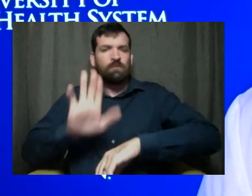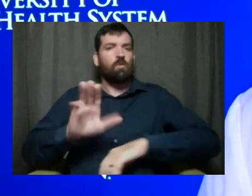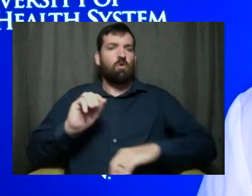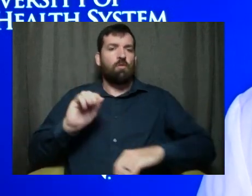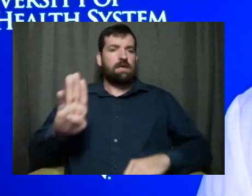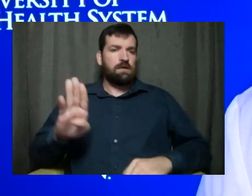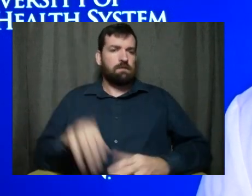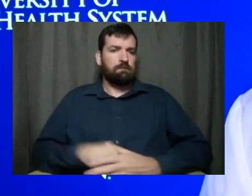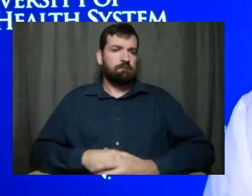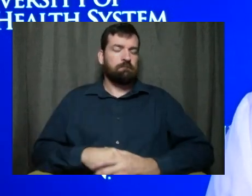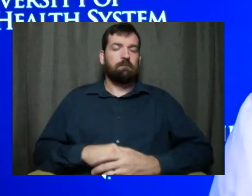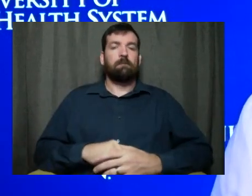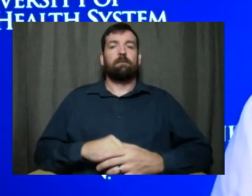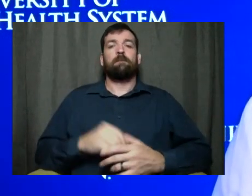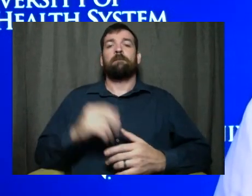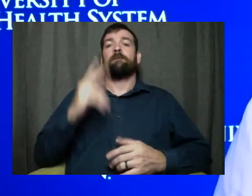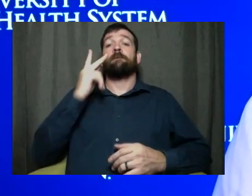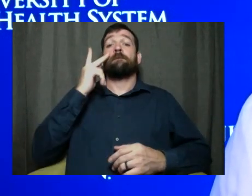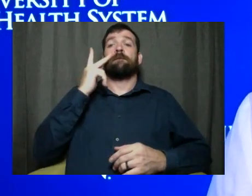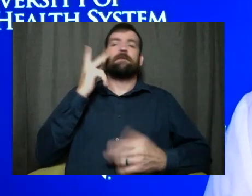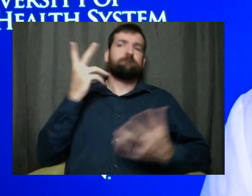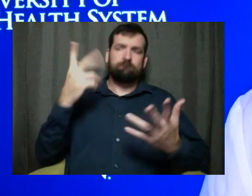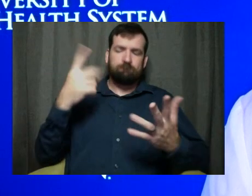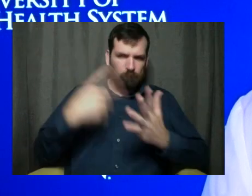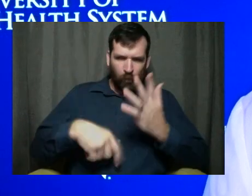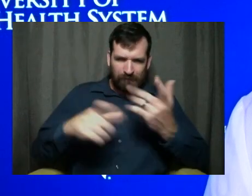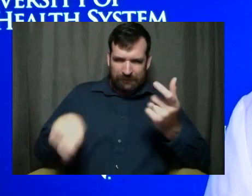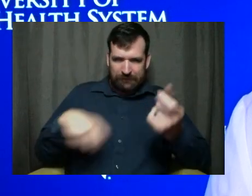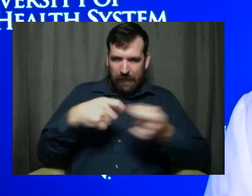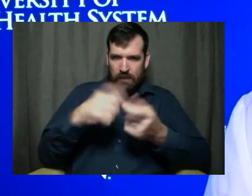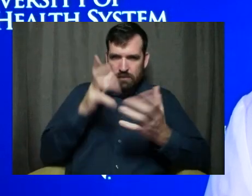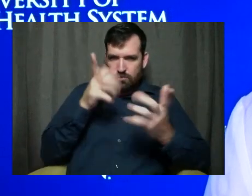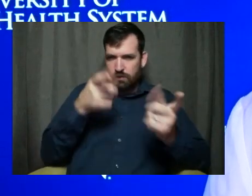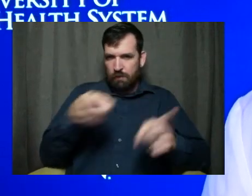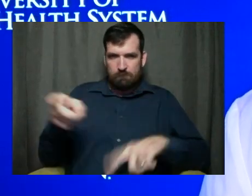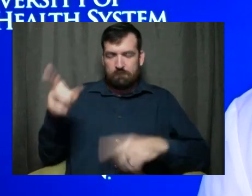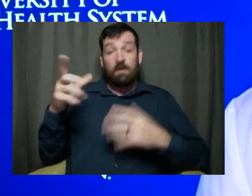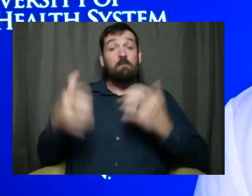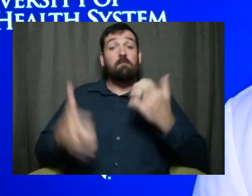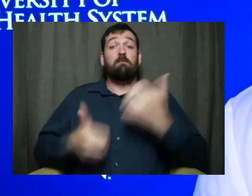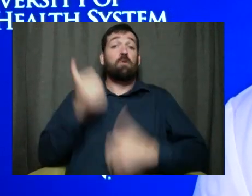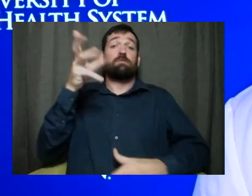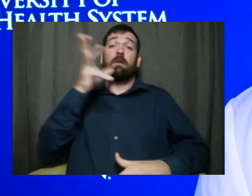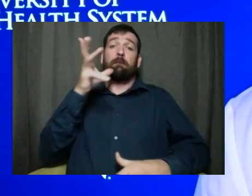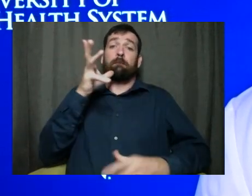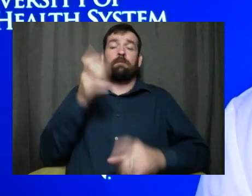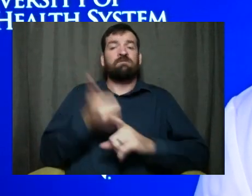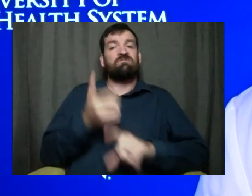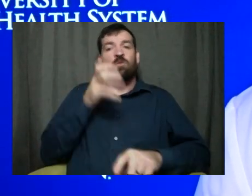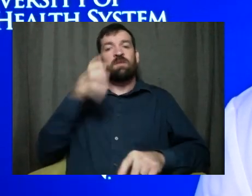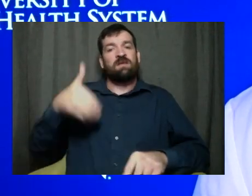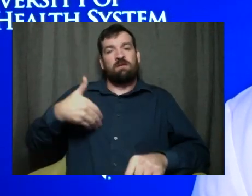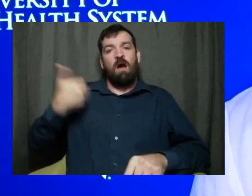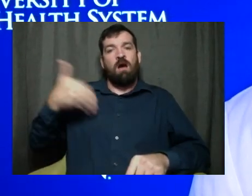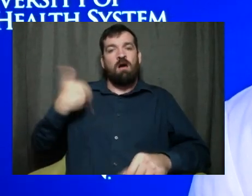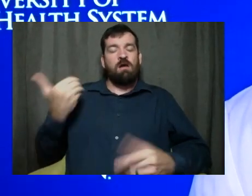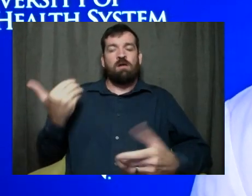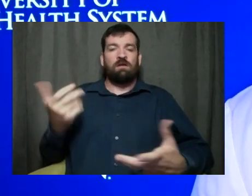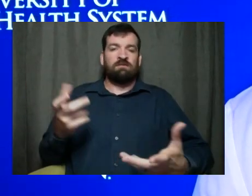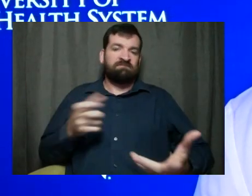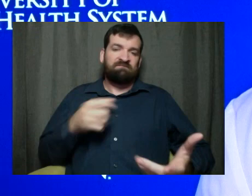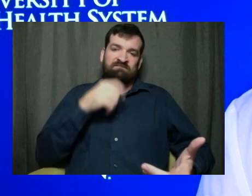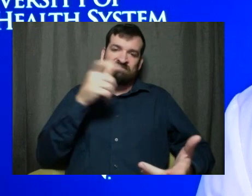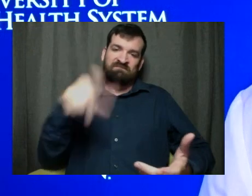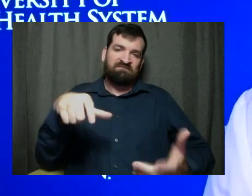See if what exactly is going to do. Most mothers obviously are going to be young, and so there probably won't be a need or benefit